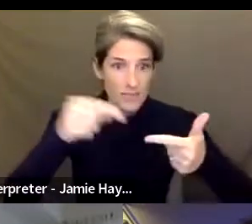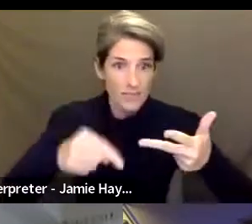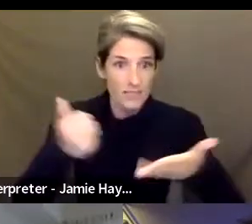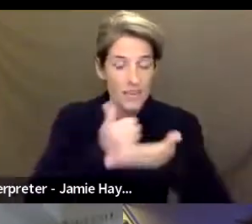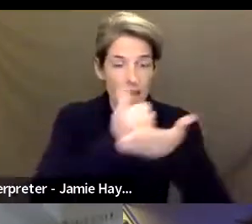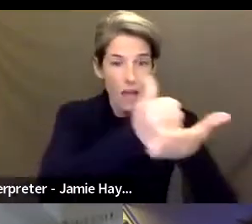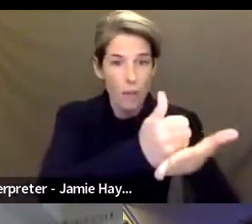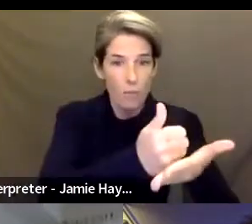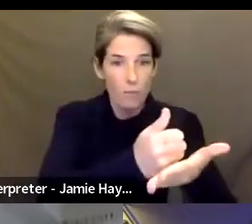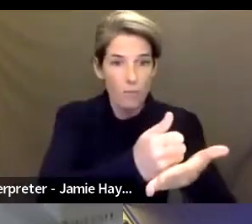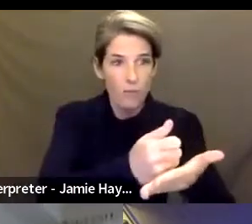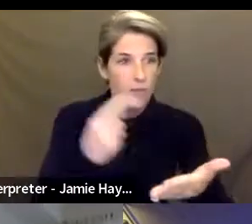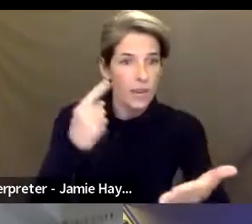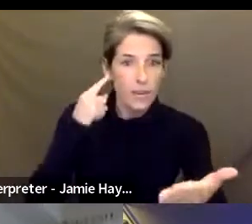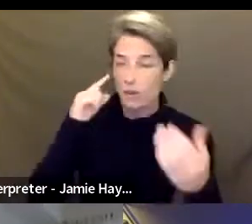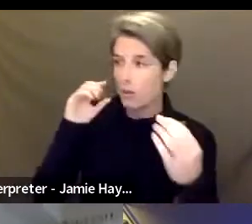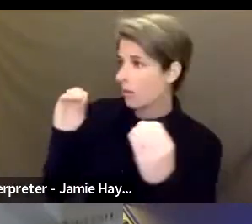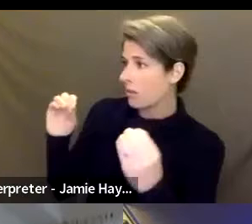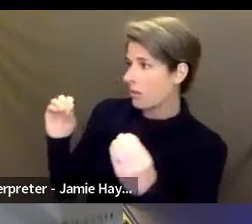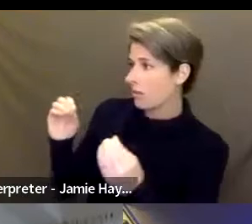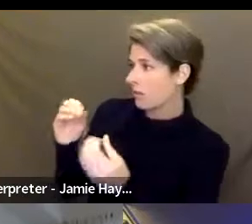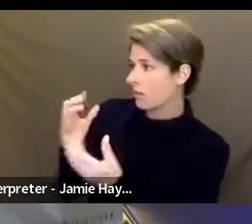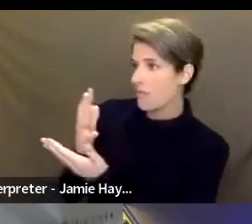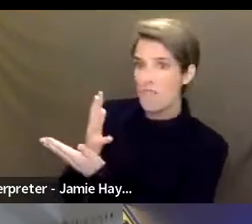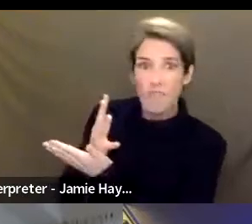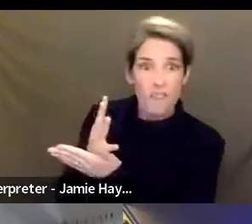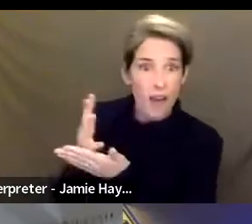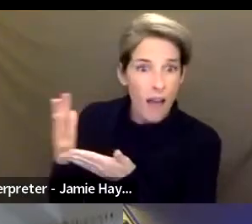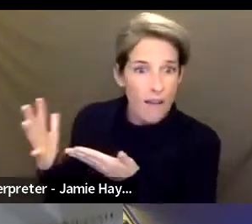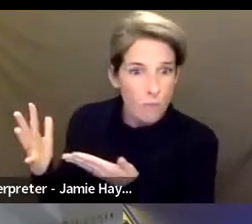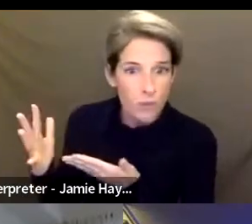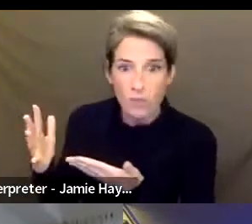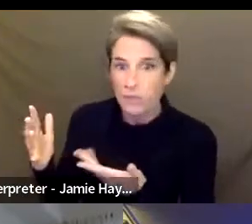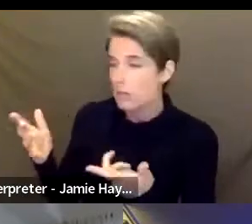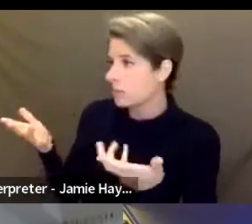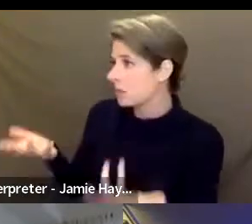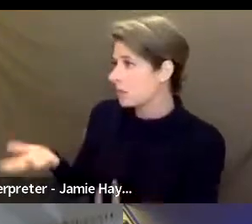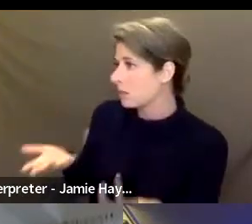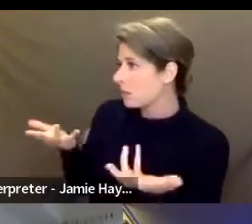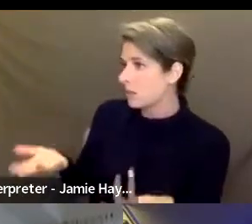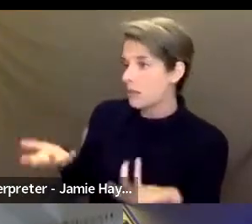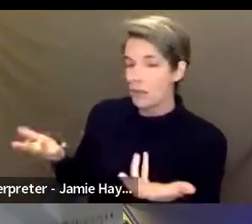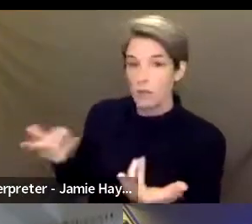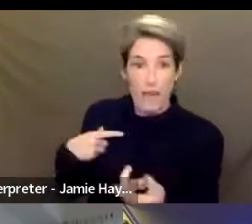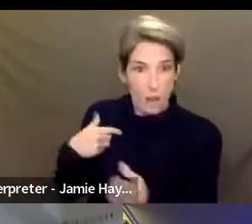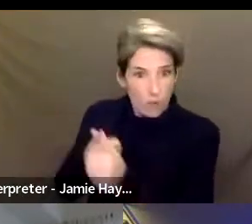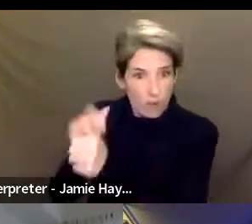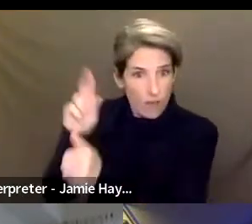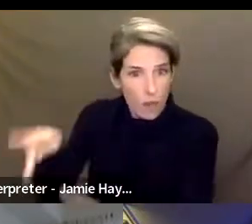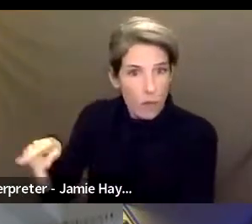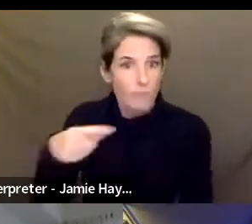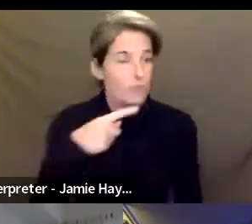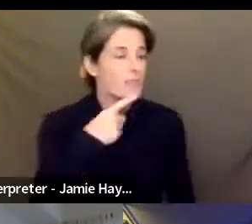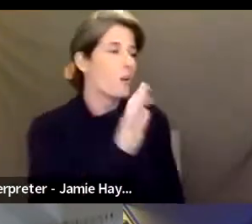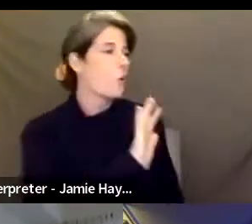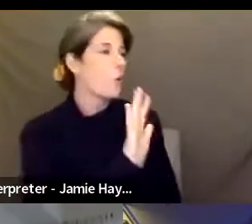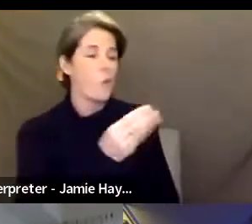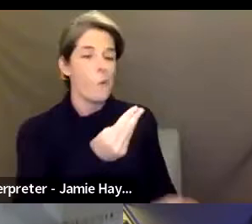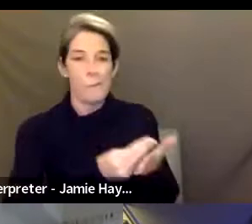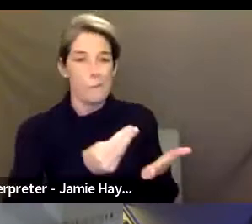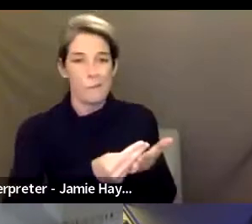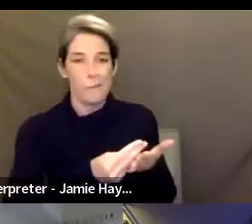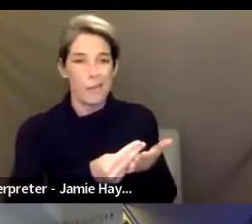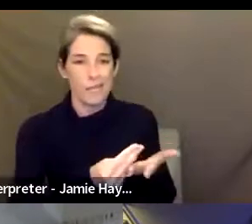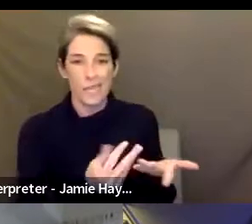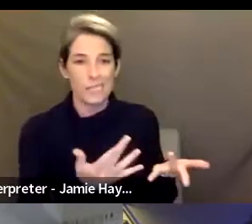then I wouldn't hear anything for 5 weeks. I'd check in, and they'd say, we just don't have the money for it. And what's interesting when